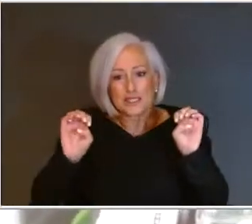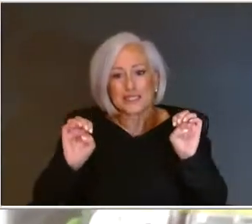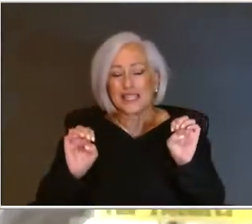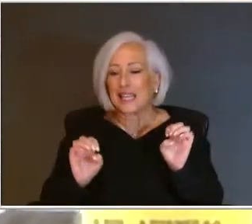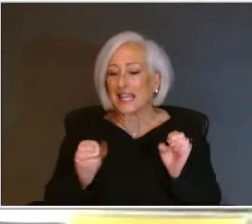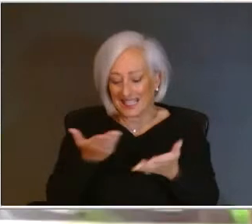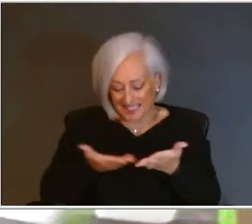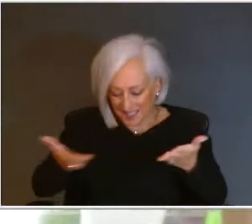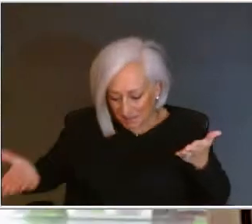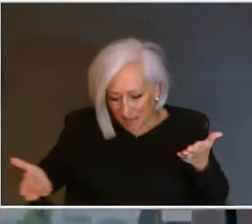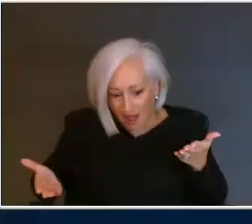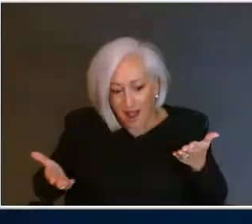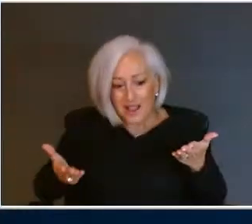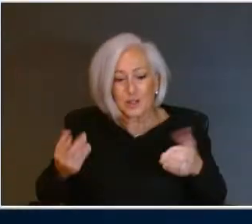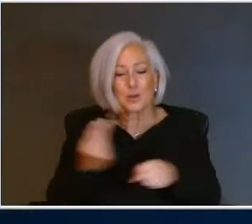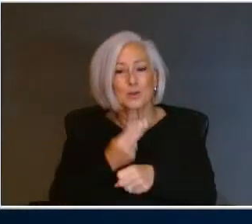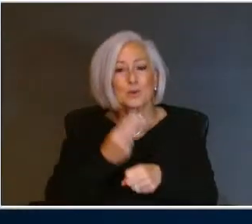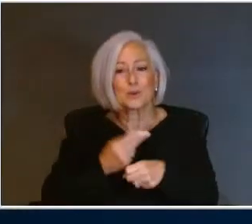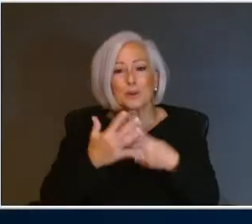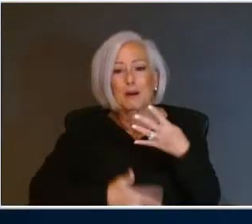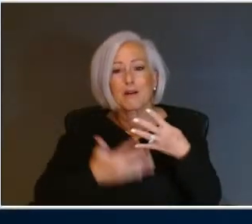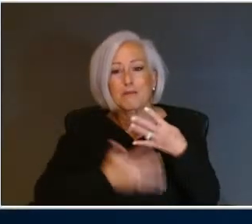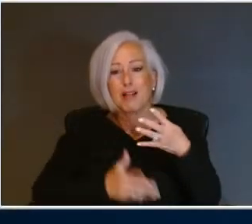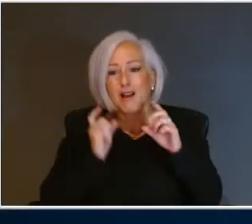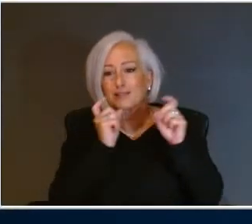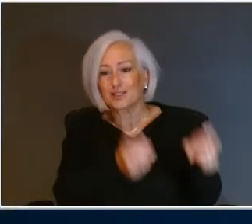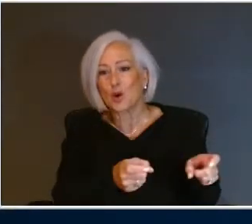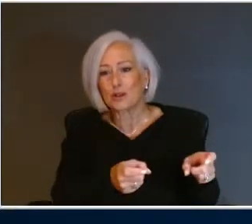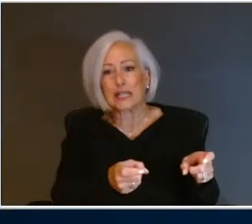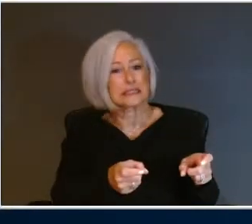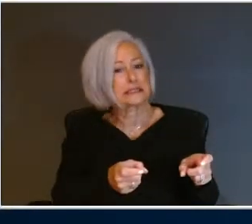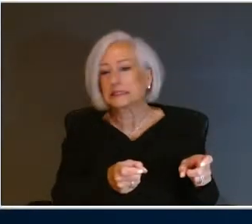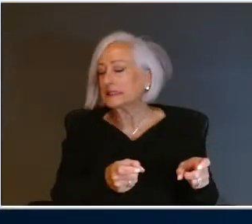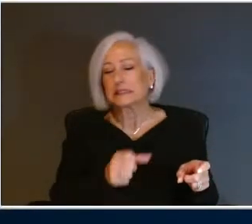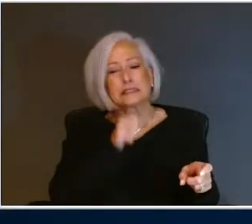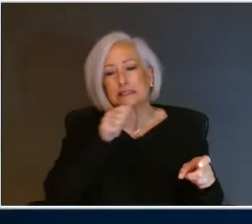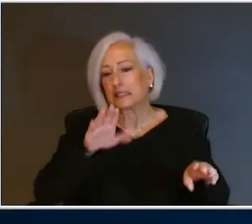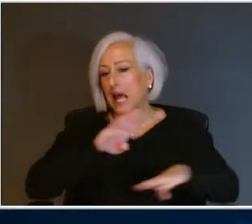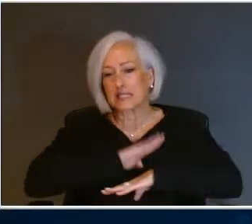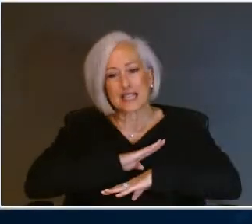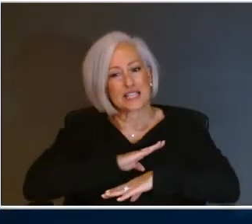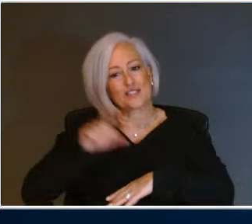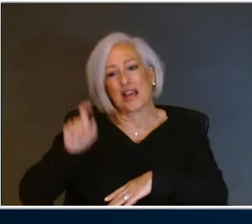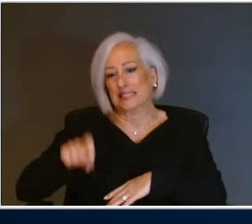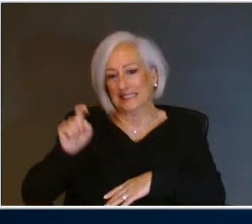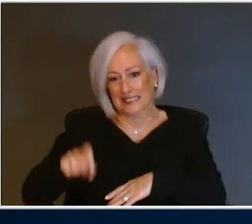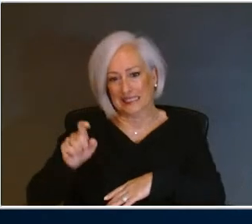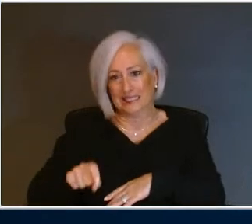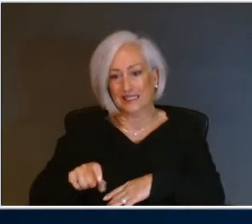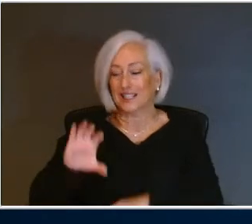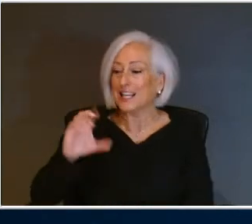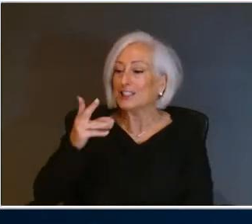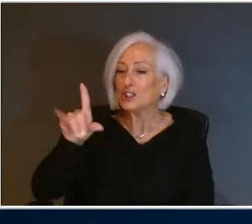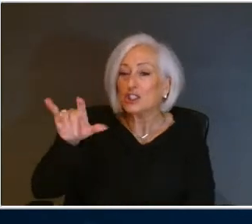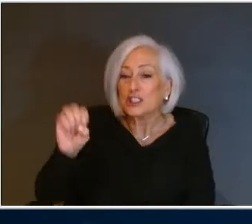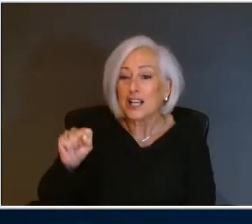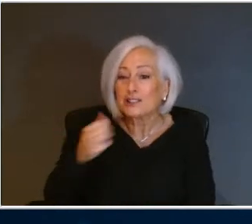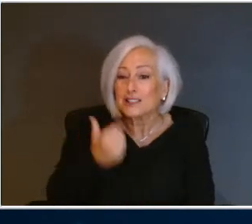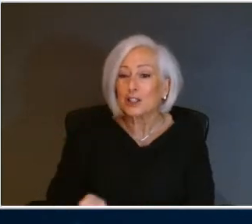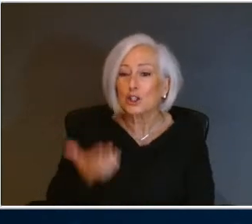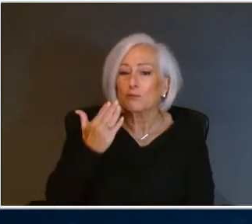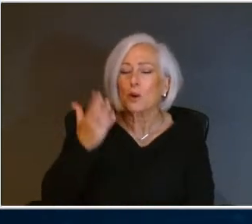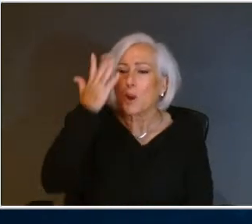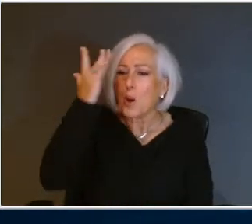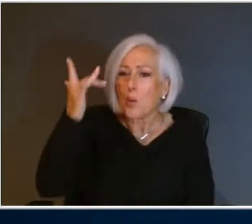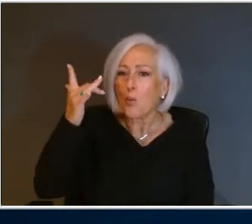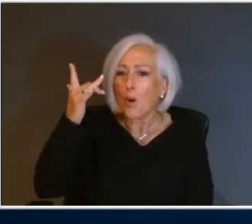meeting the demand. Chelsea Smith from Community Blood Centers is joining us now this morning. Chelsea, good morning. Tell us why supply is so low